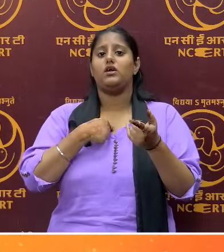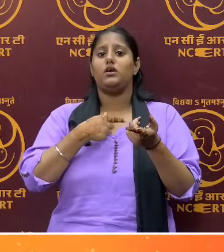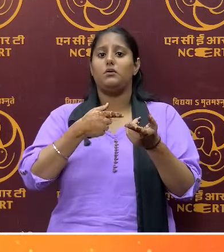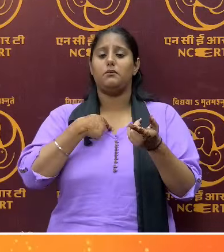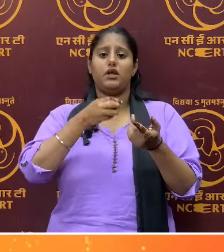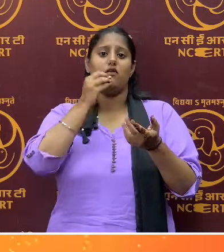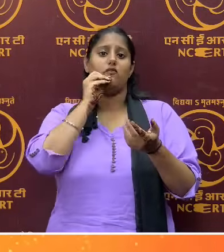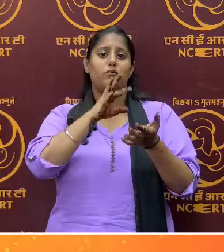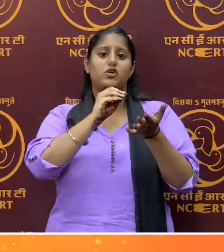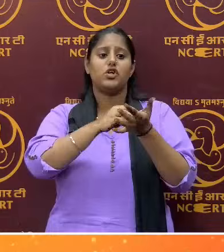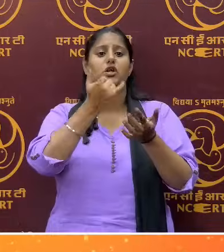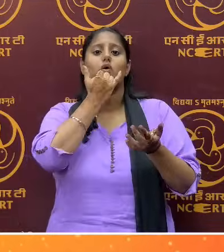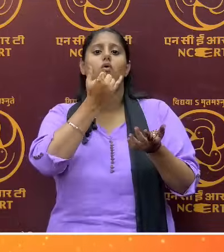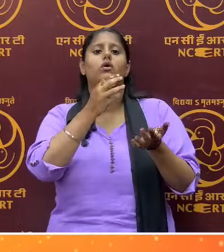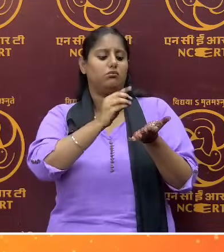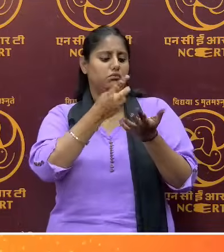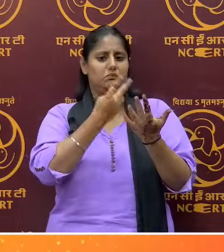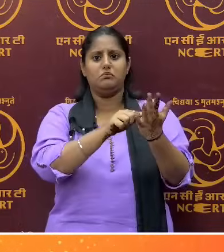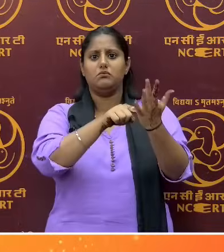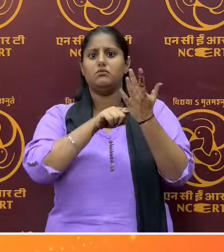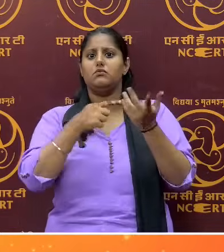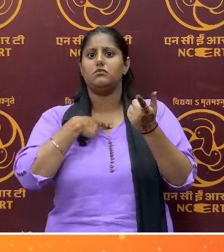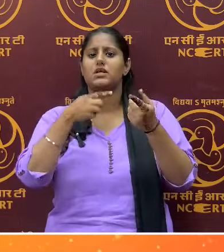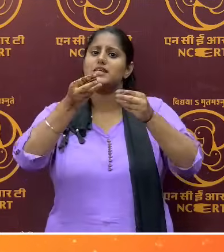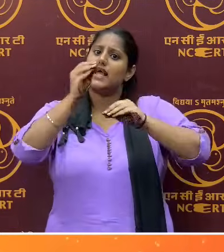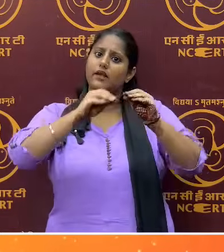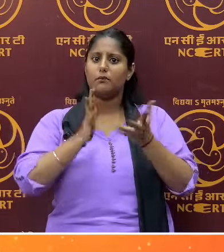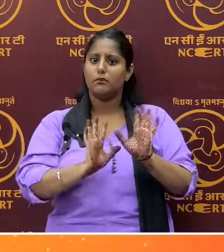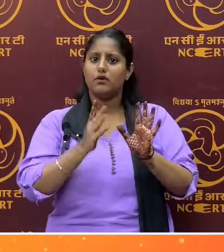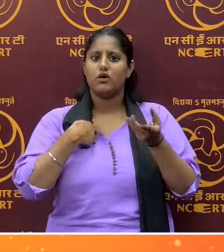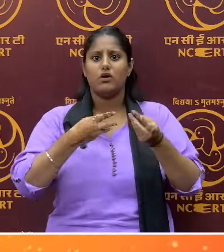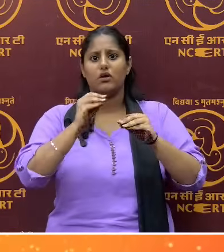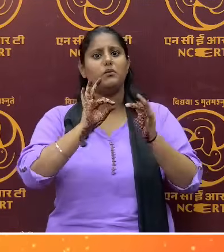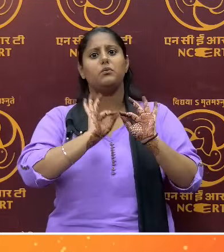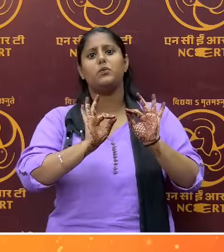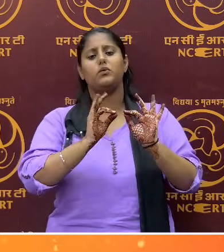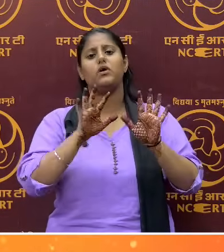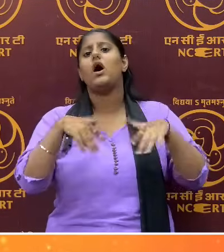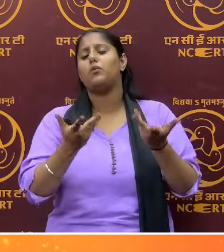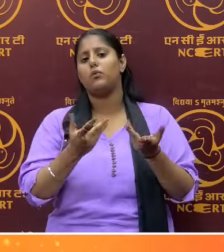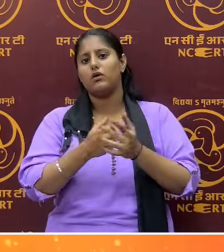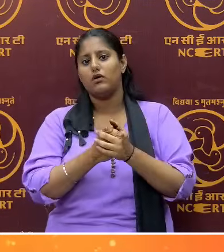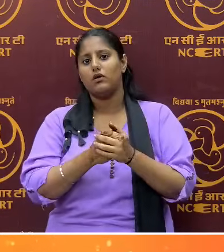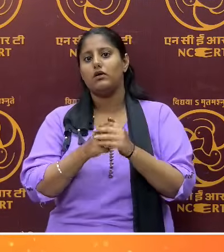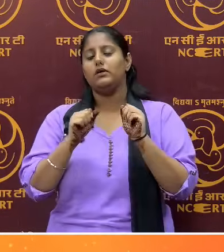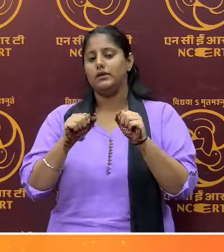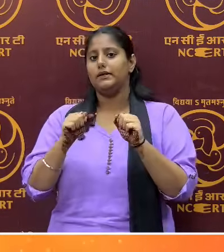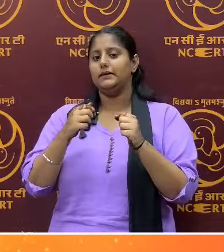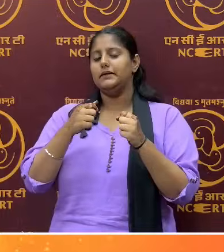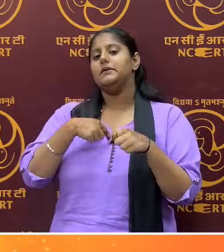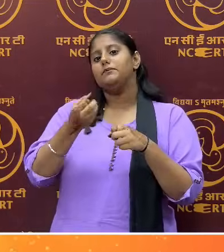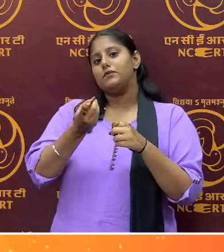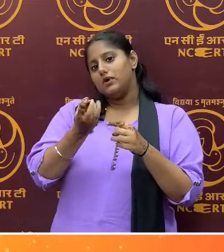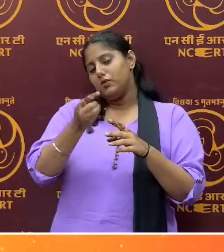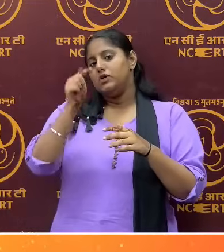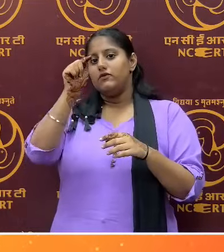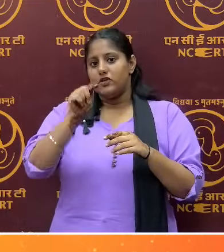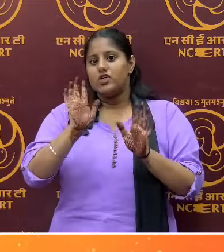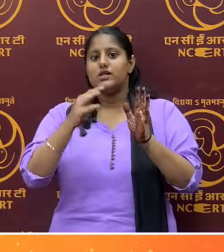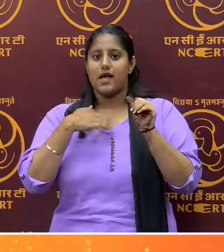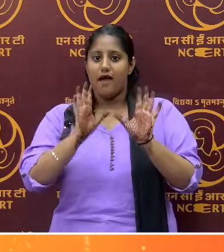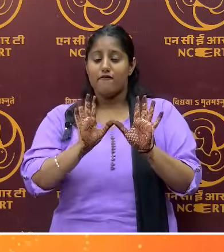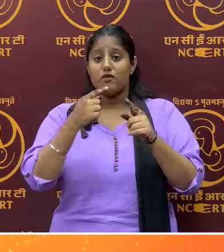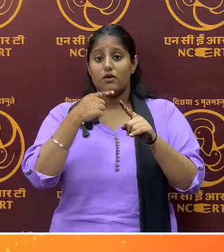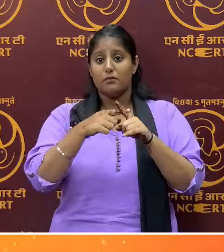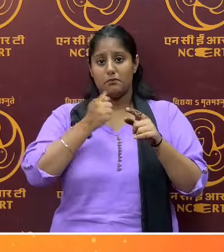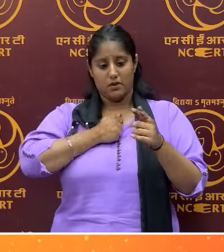information has been fetched wrongly and I can't even edit it while logging in through Meri Pehchaan. So there are features available, and in